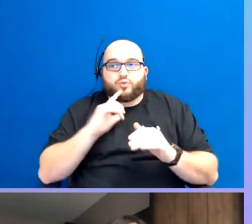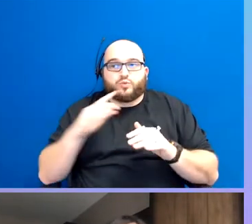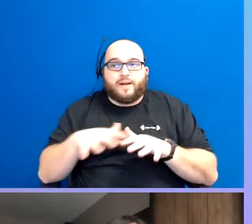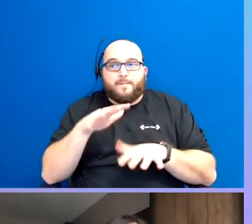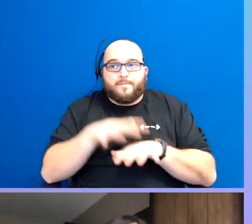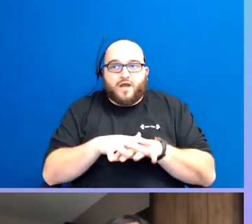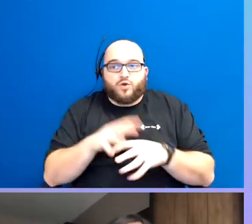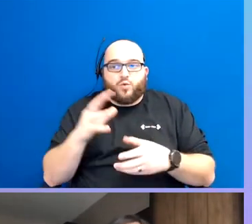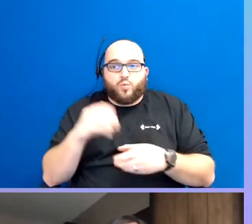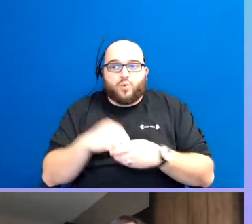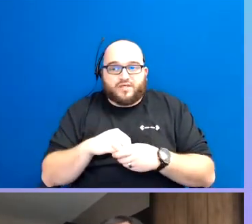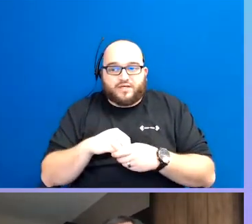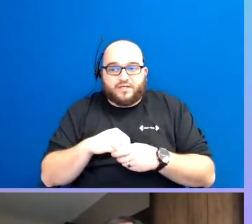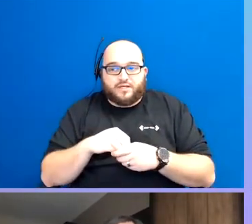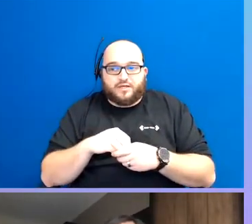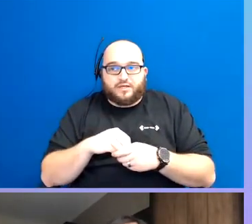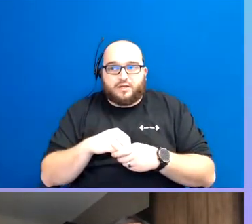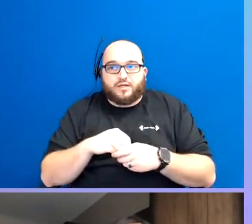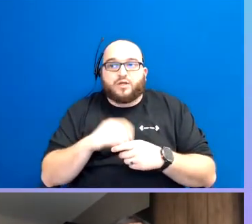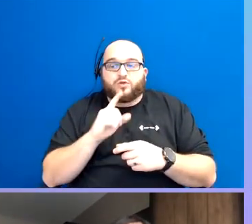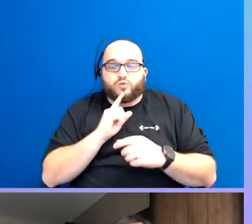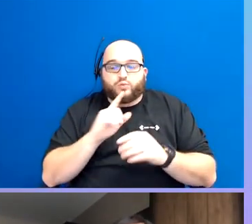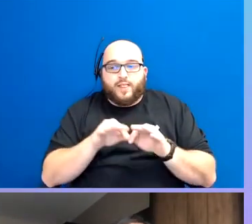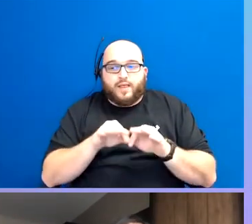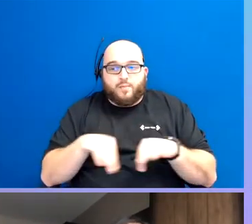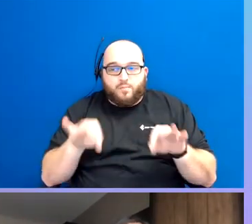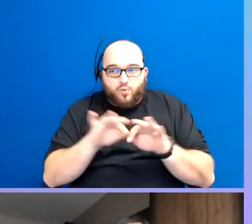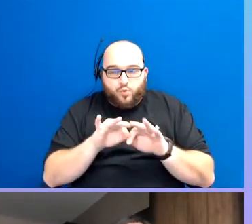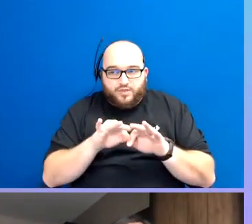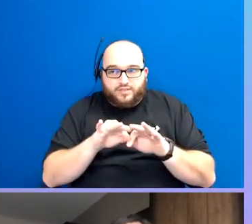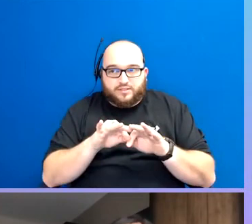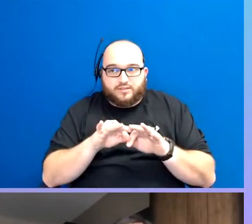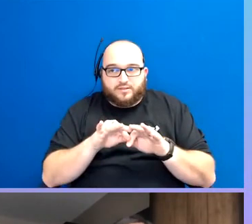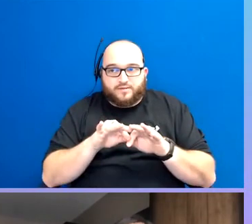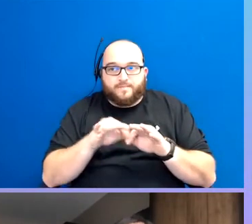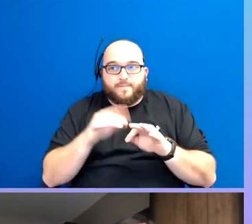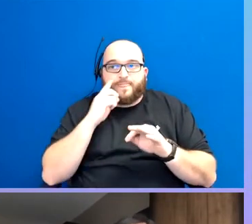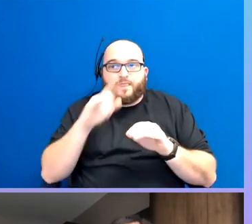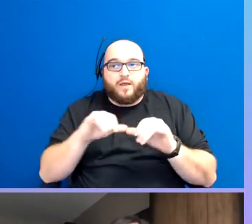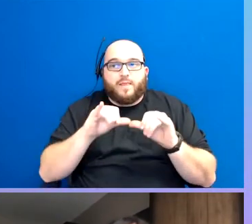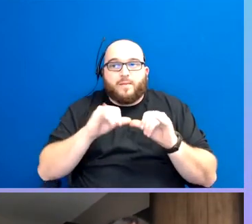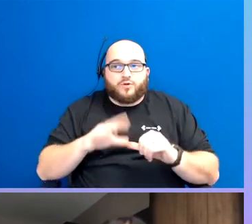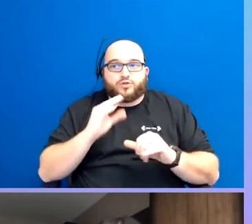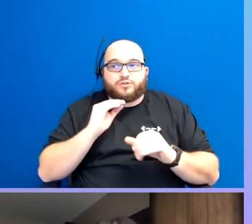it. And this is really important for